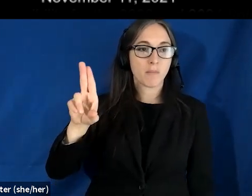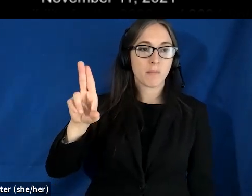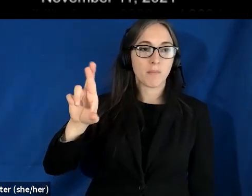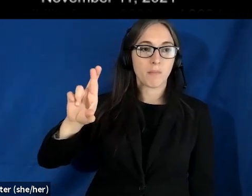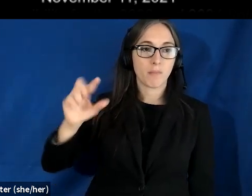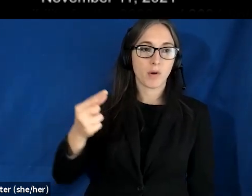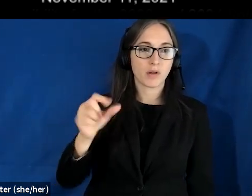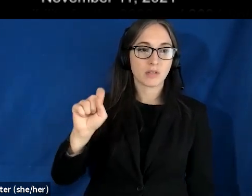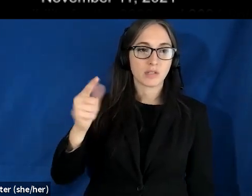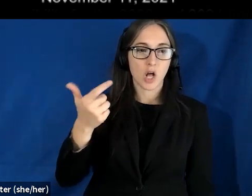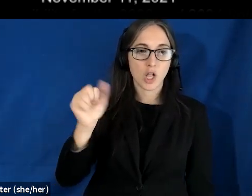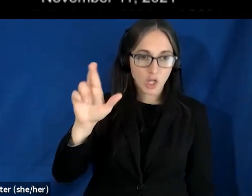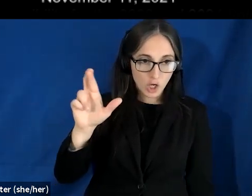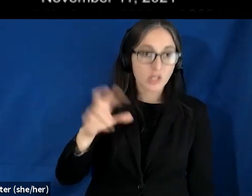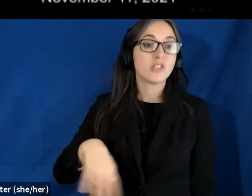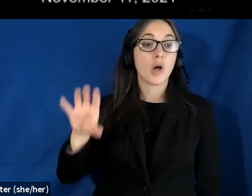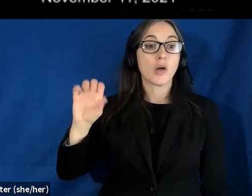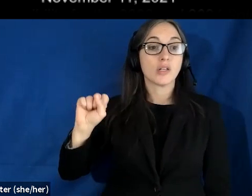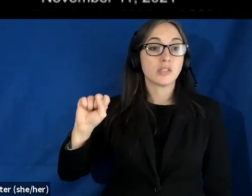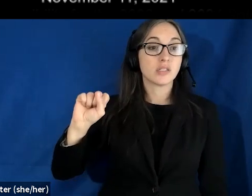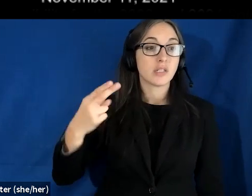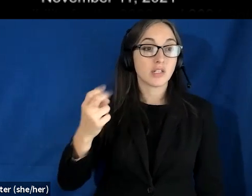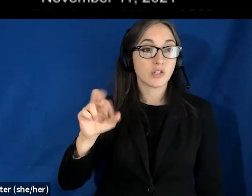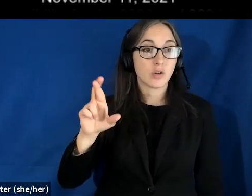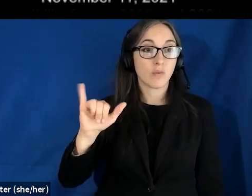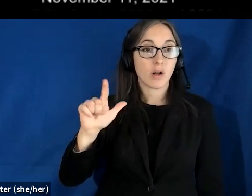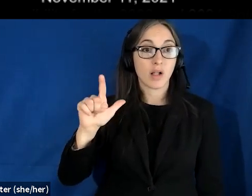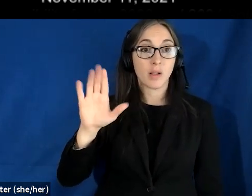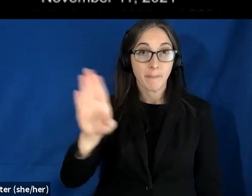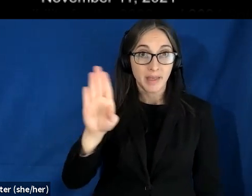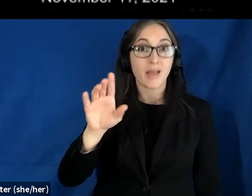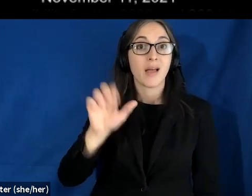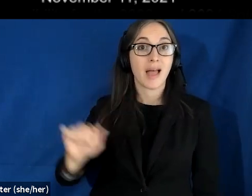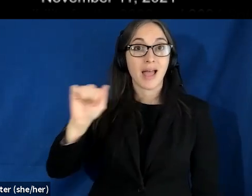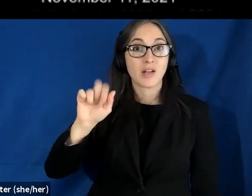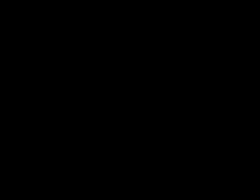SHERYLB@uw.edu. So thanks for joining me today.